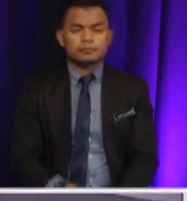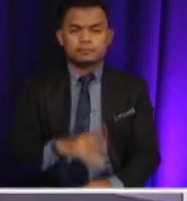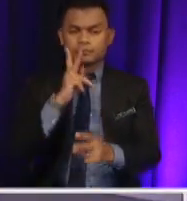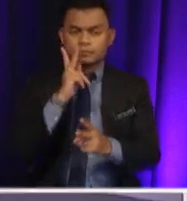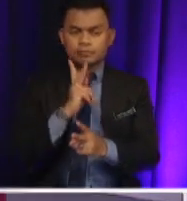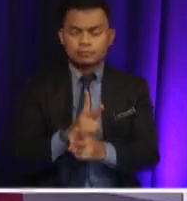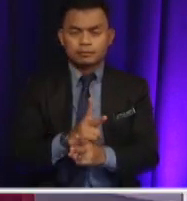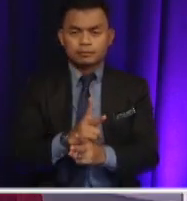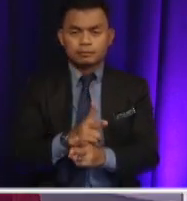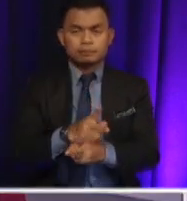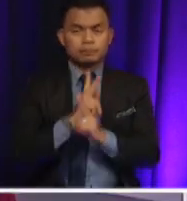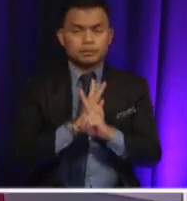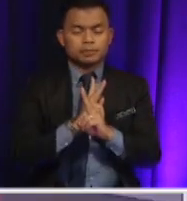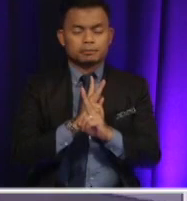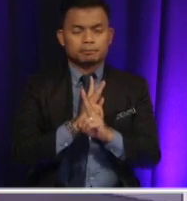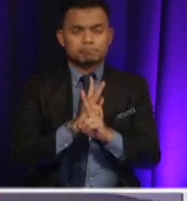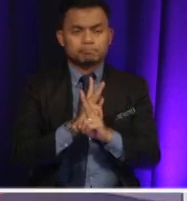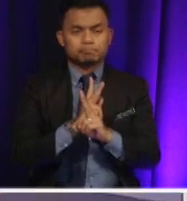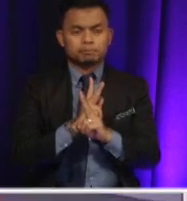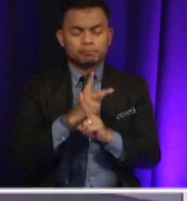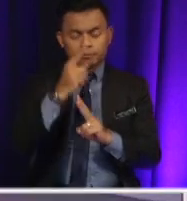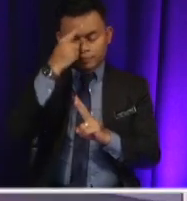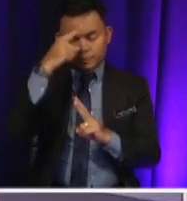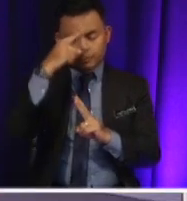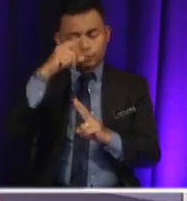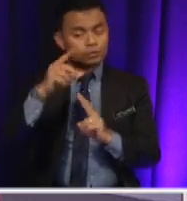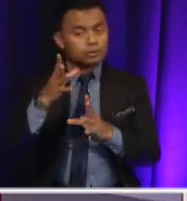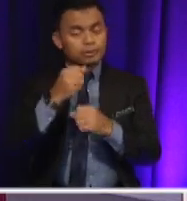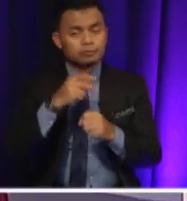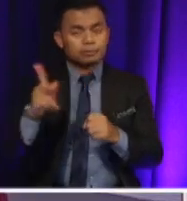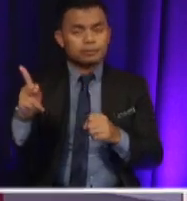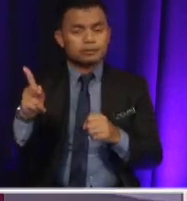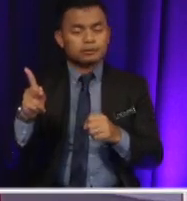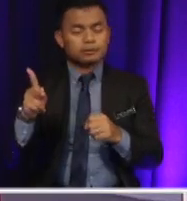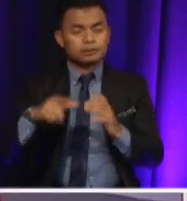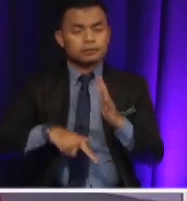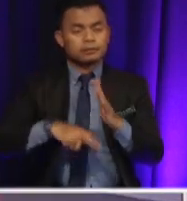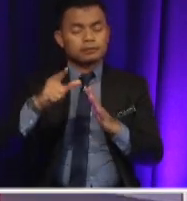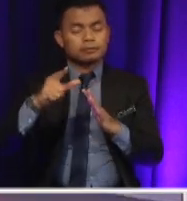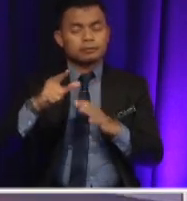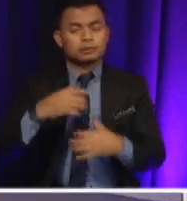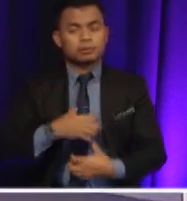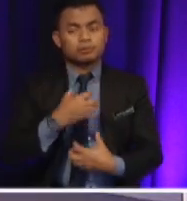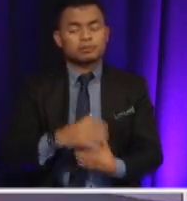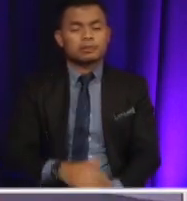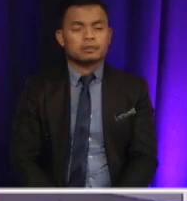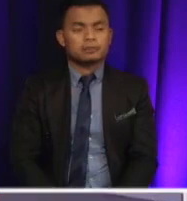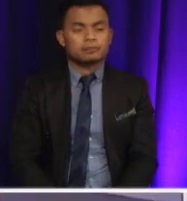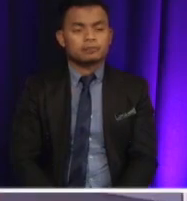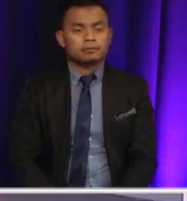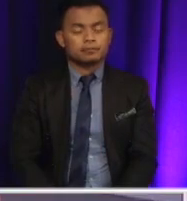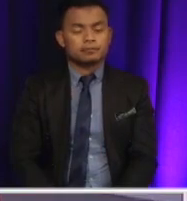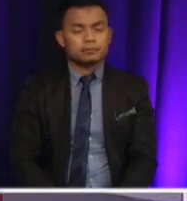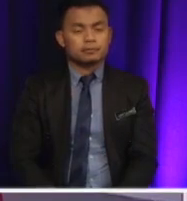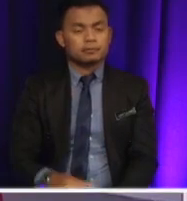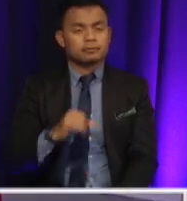complete or a more fulfilling meaning to the context of the poem, Sad I